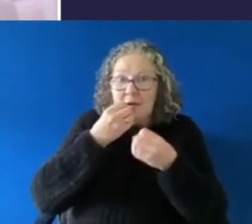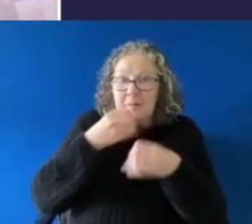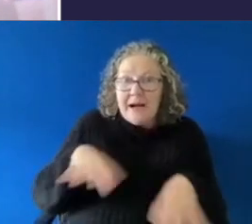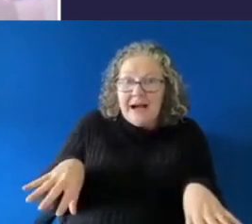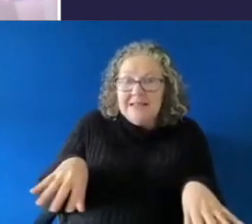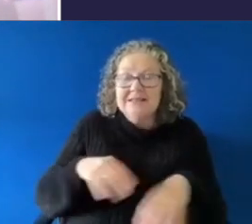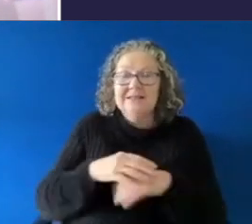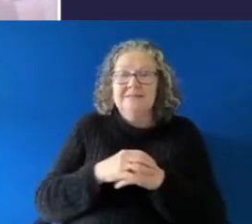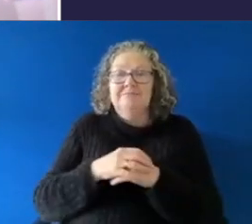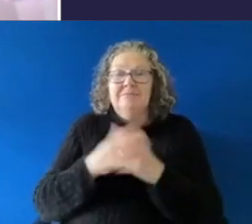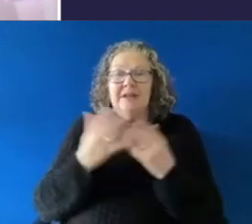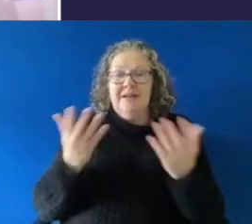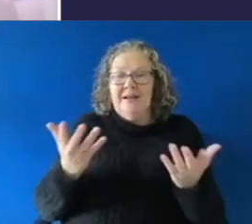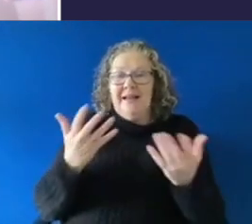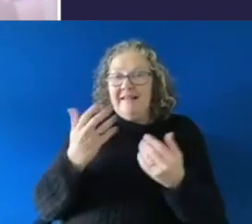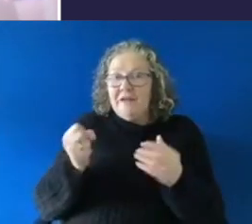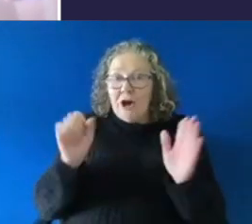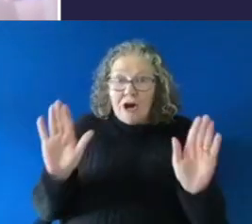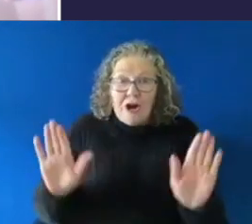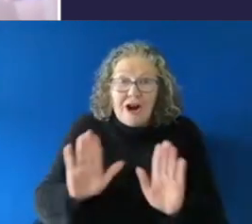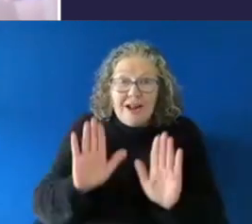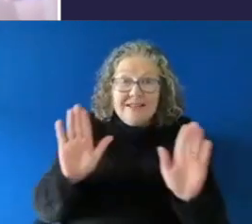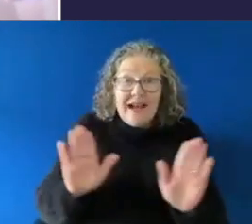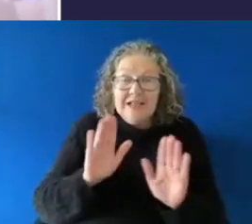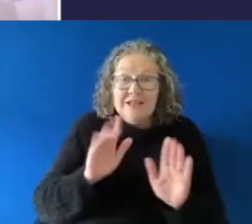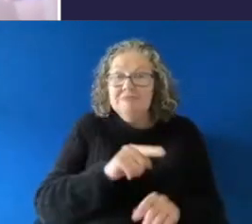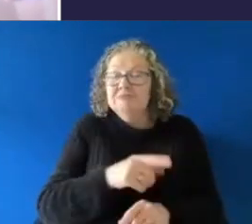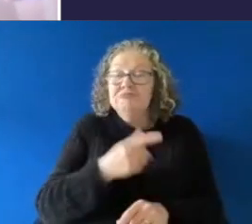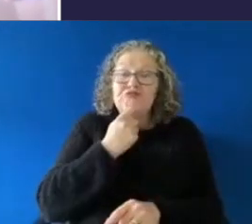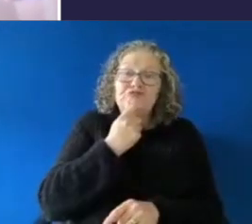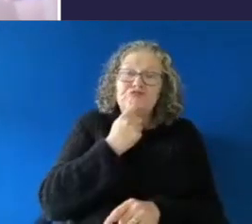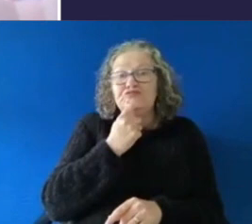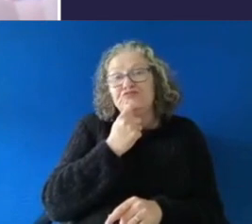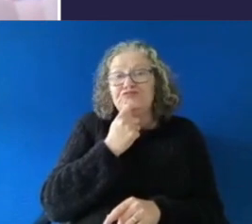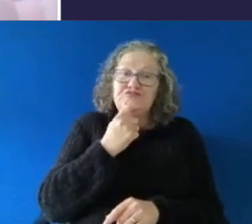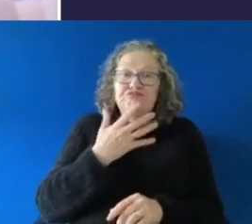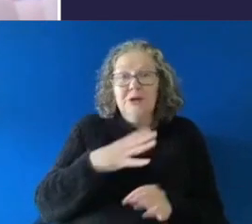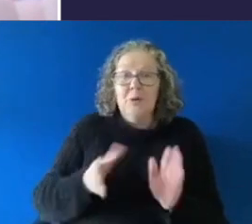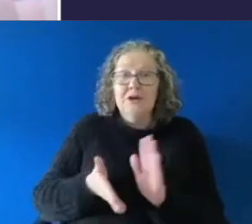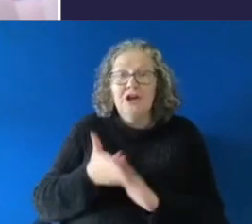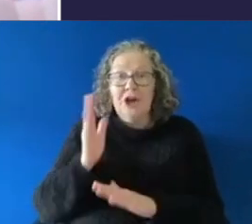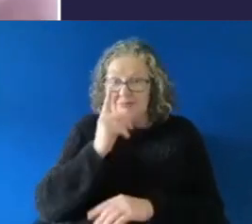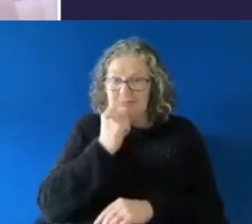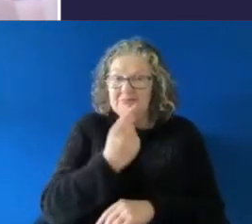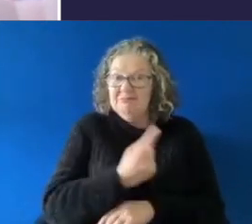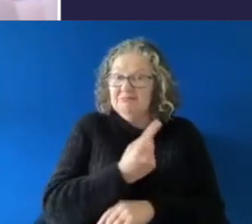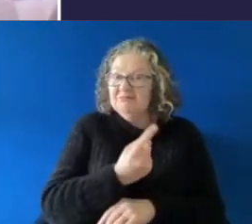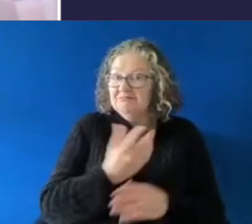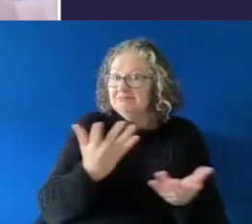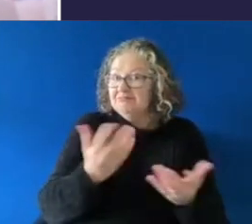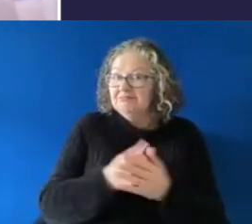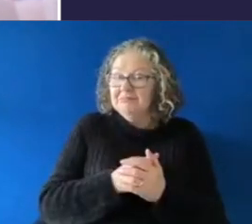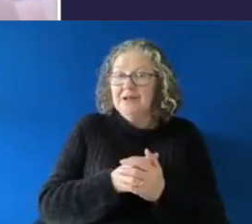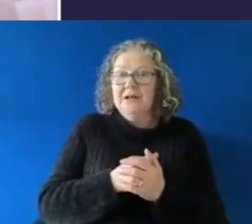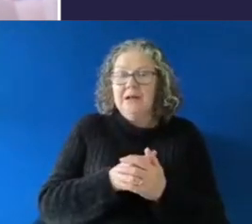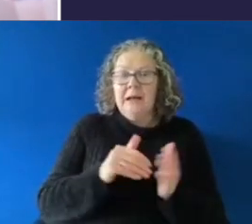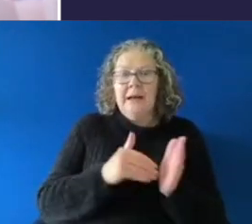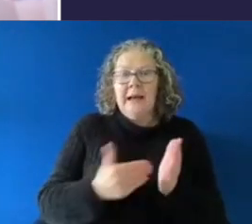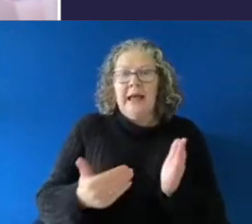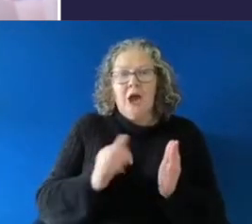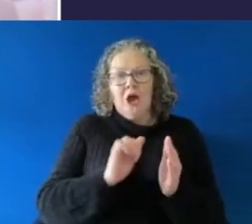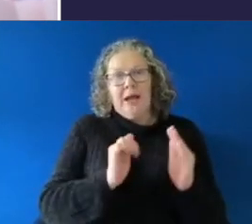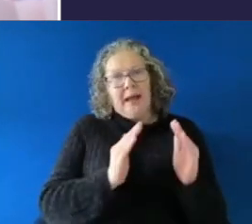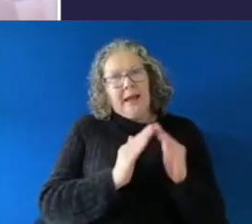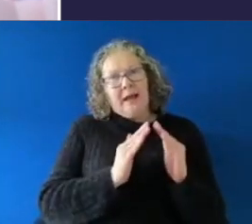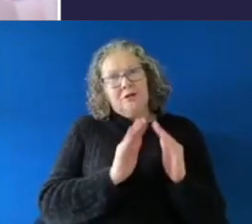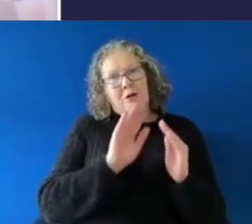just having holidays of her choice that she can go away on her own. So we just, now that the living situation